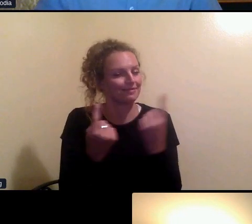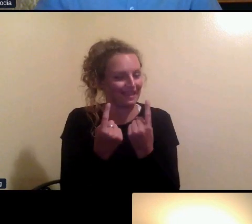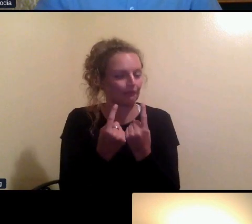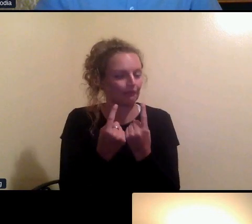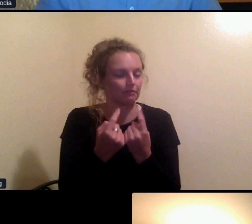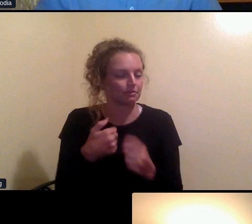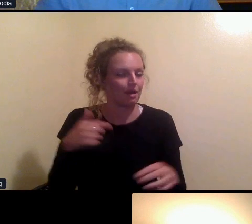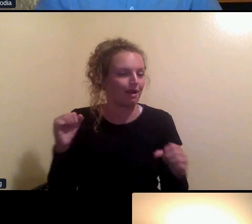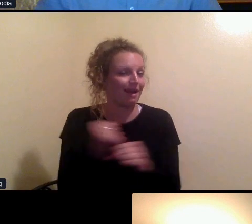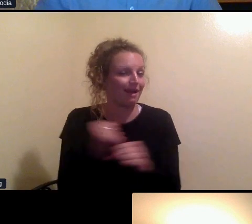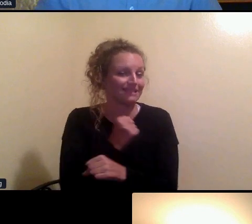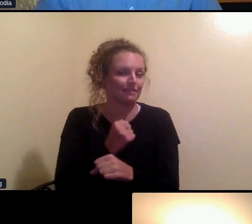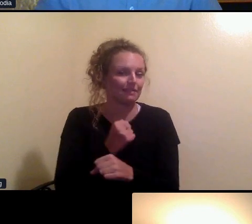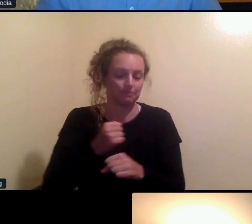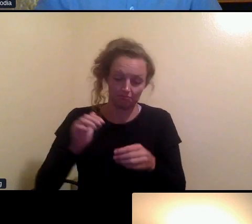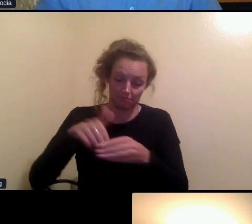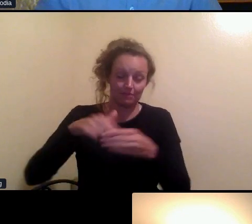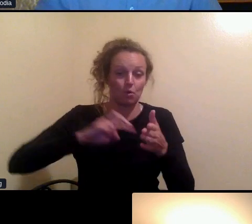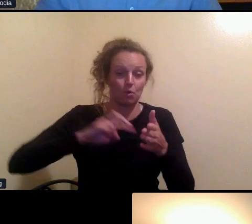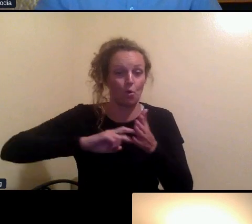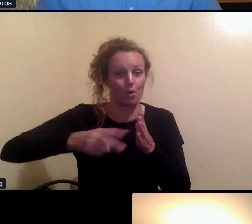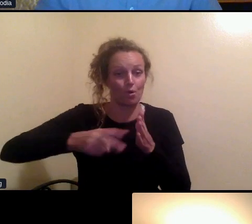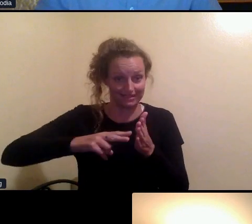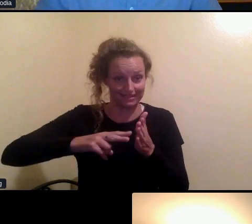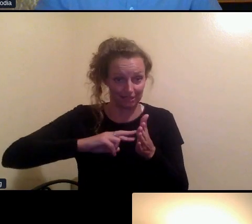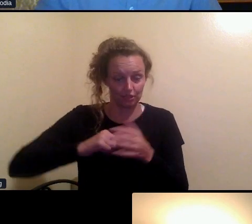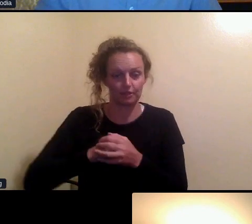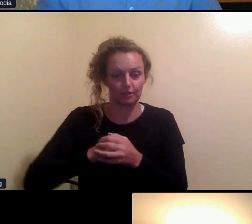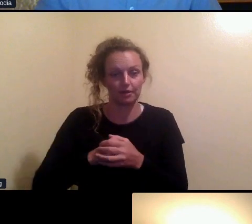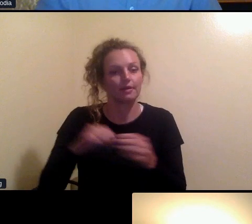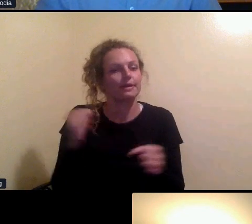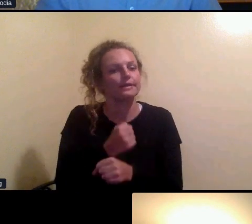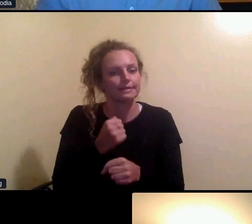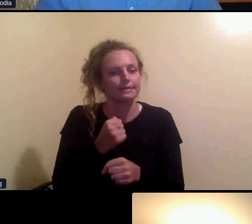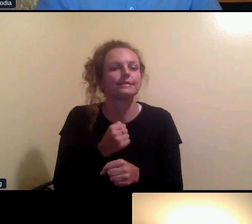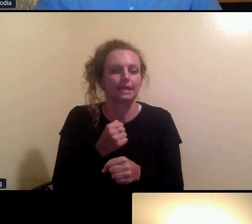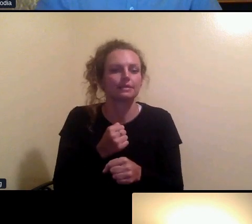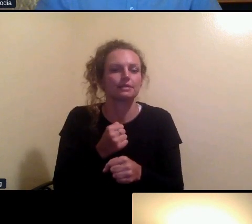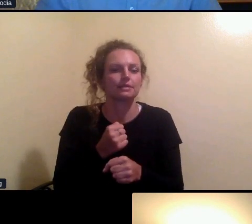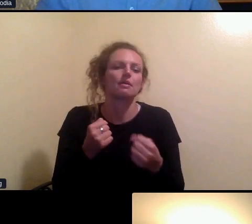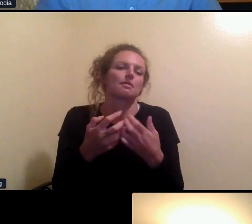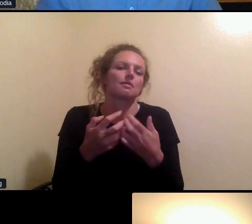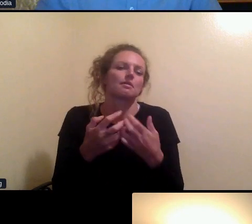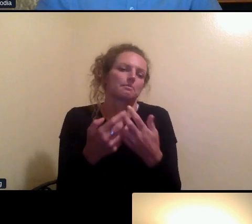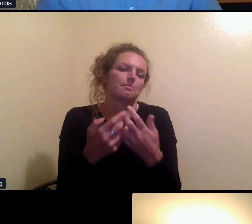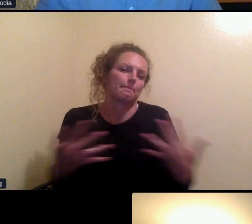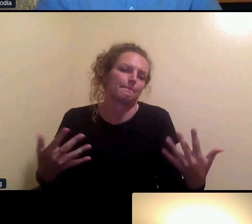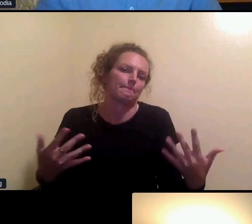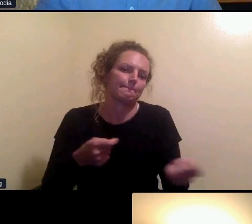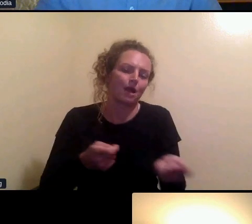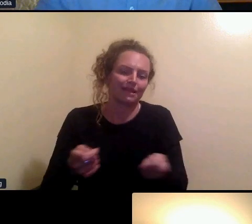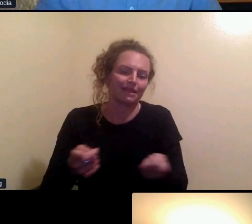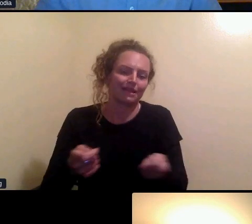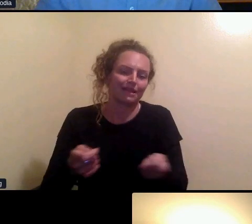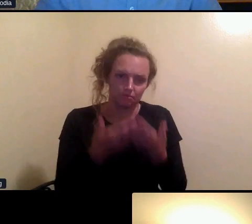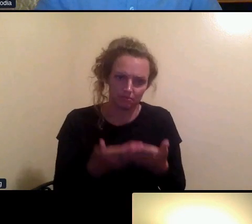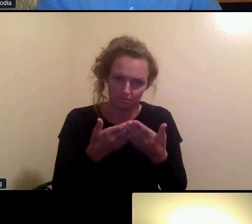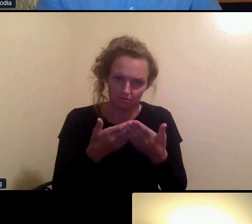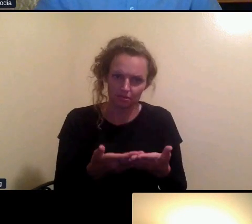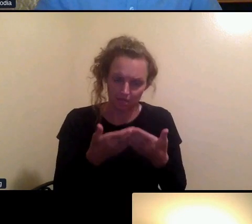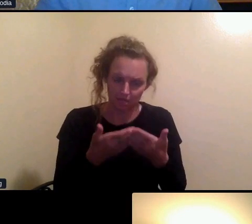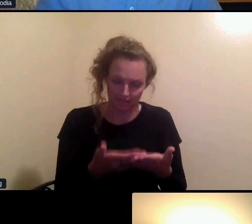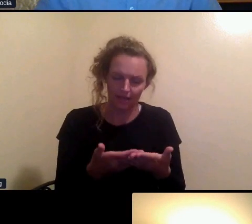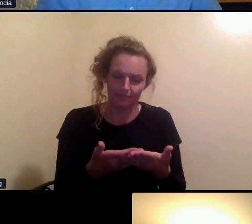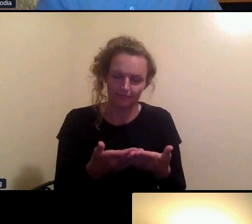early on, was we did a market study with a very credible firm, Harris Polling, in the US.